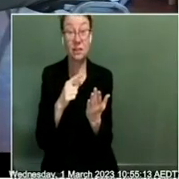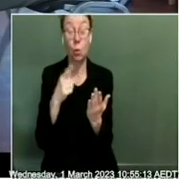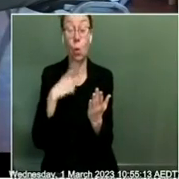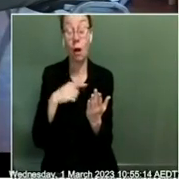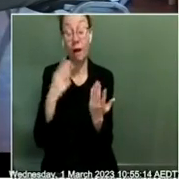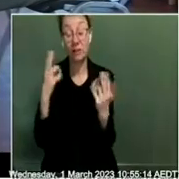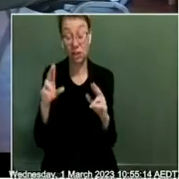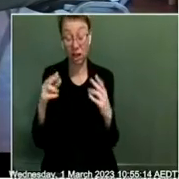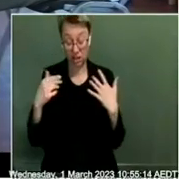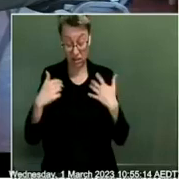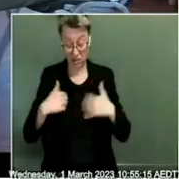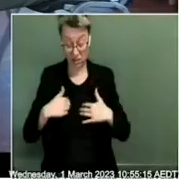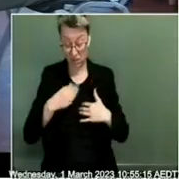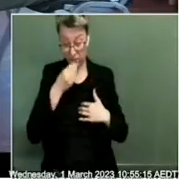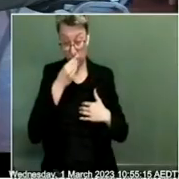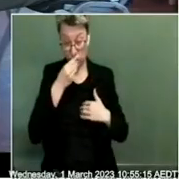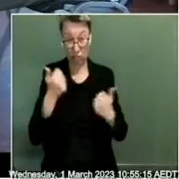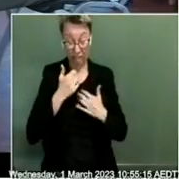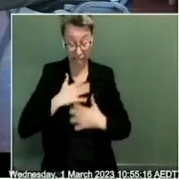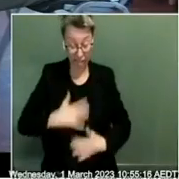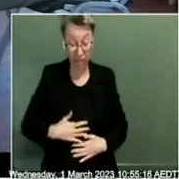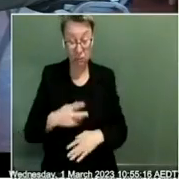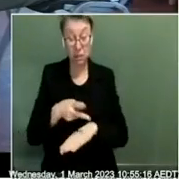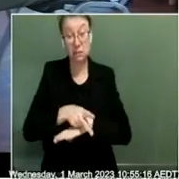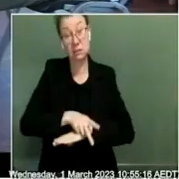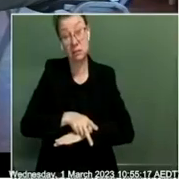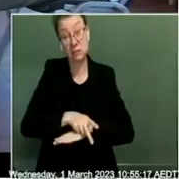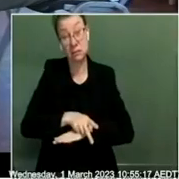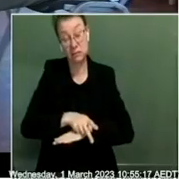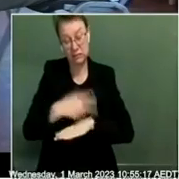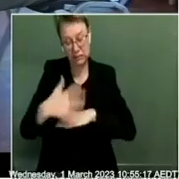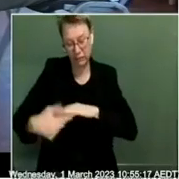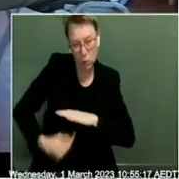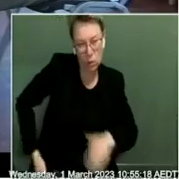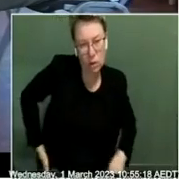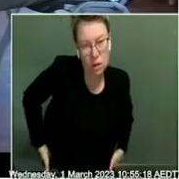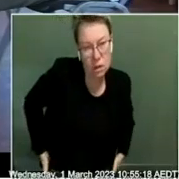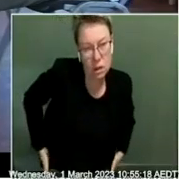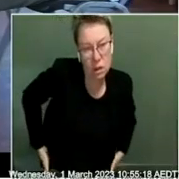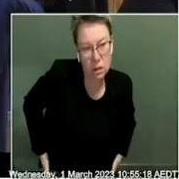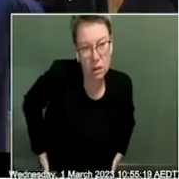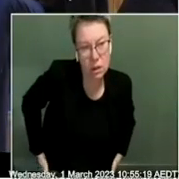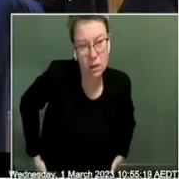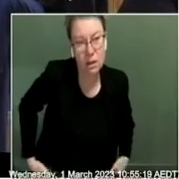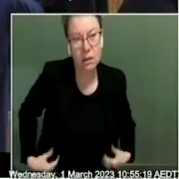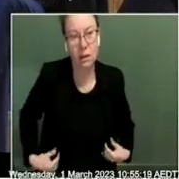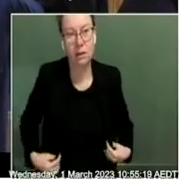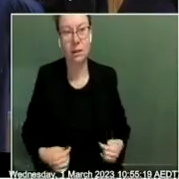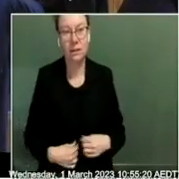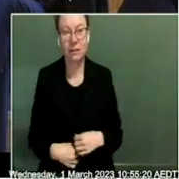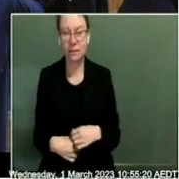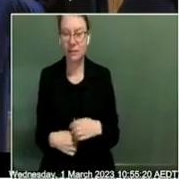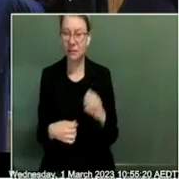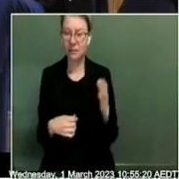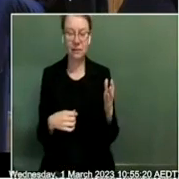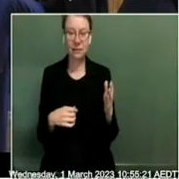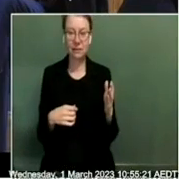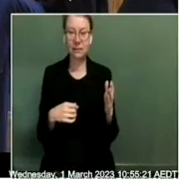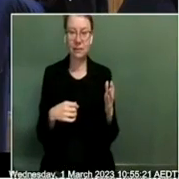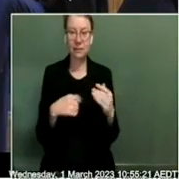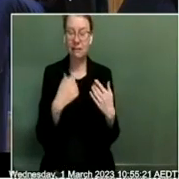a room, probably... How much trauma do you inflict on one human? But also, really, he's... Even in